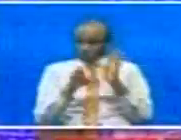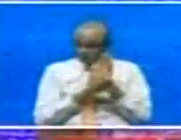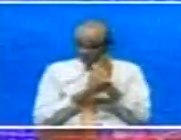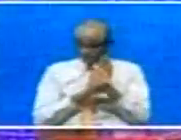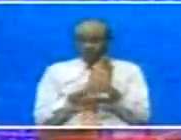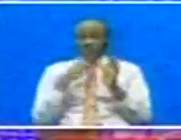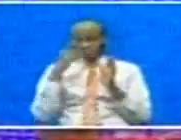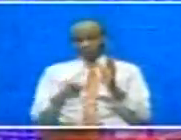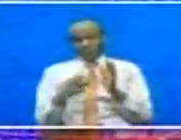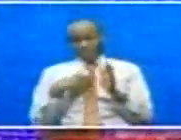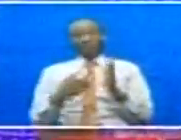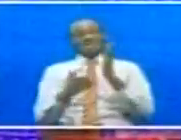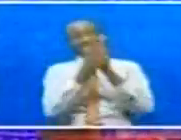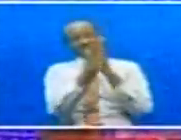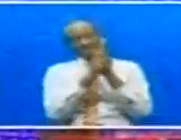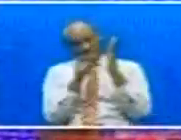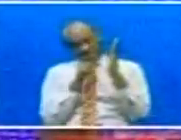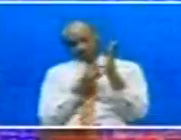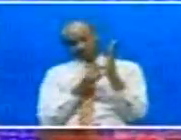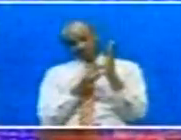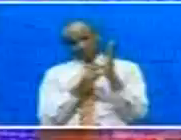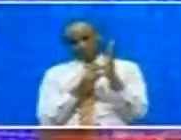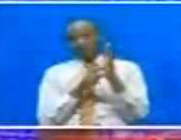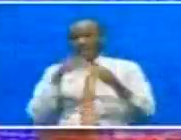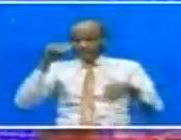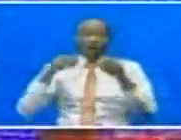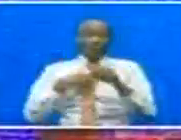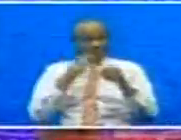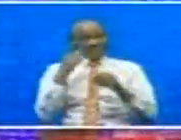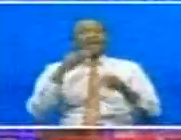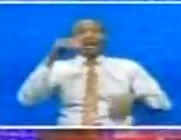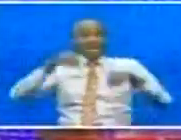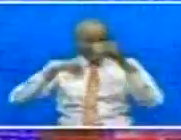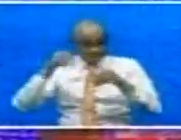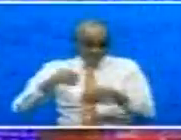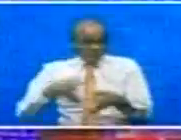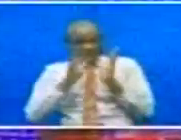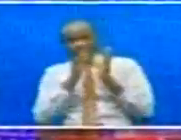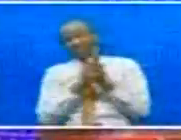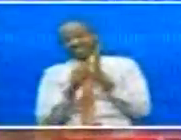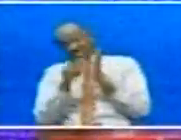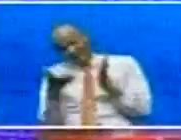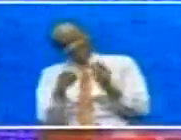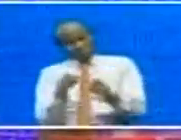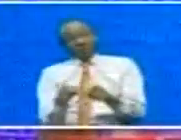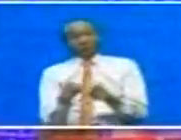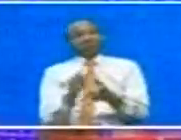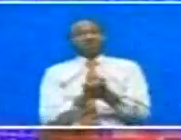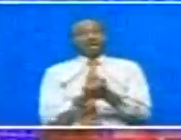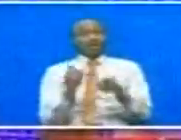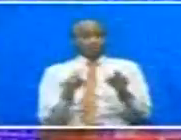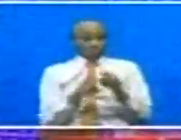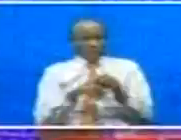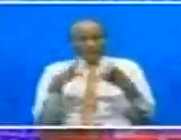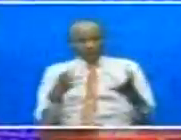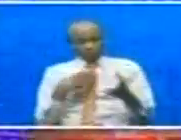the efficiency of elections, around elections and around how